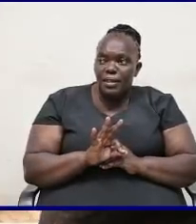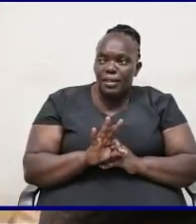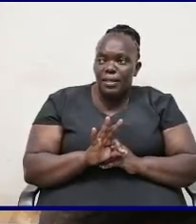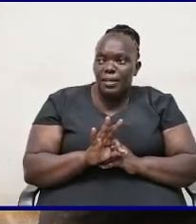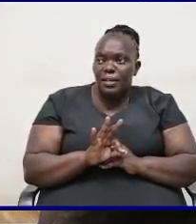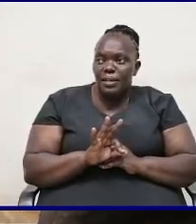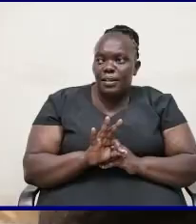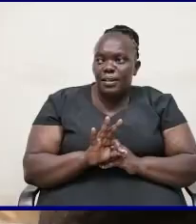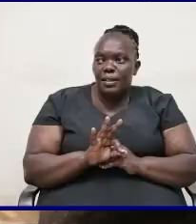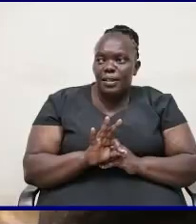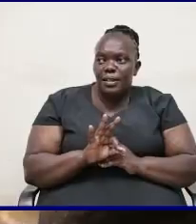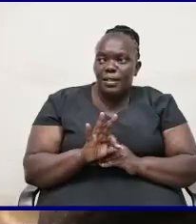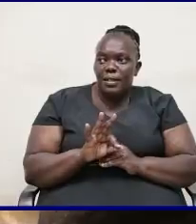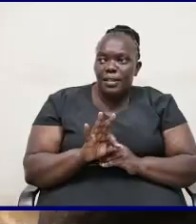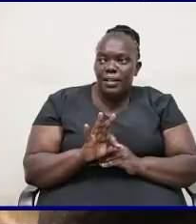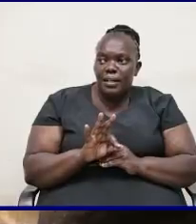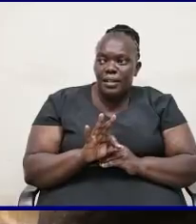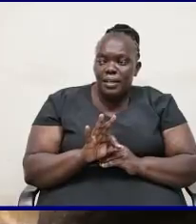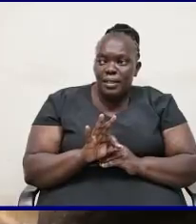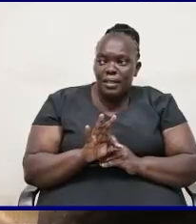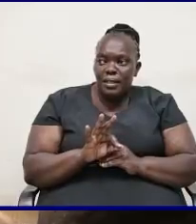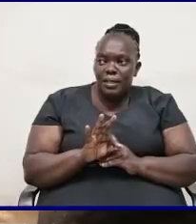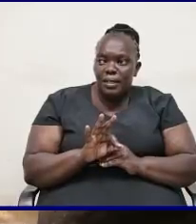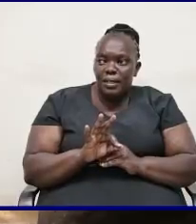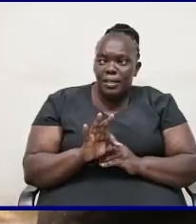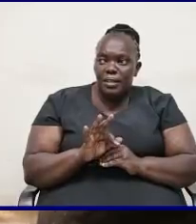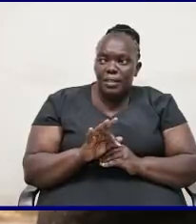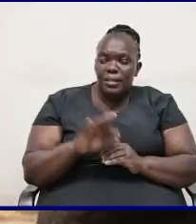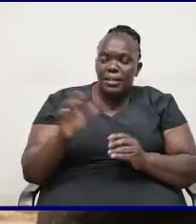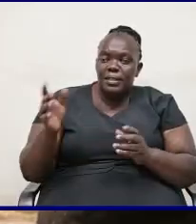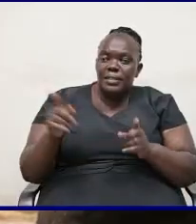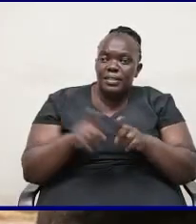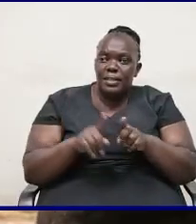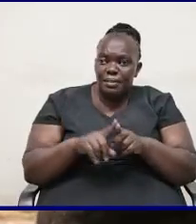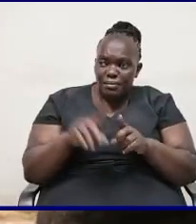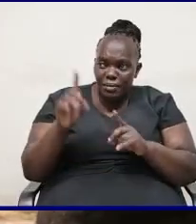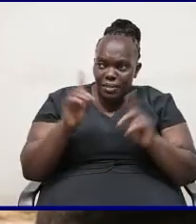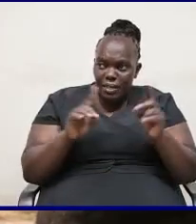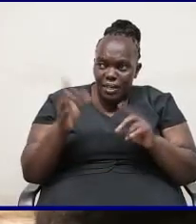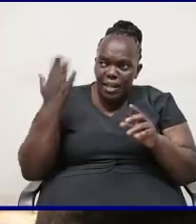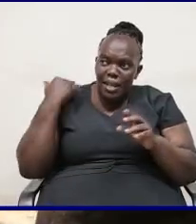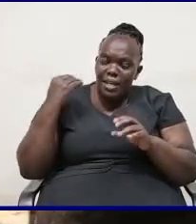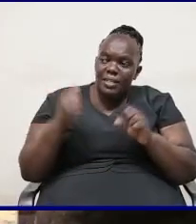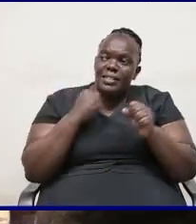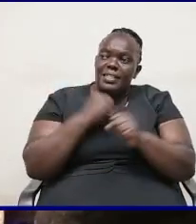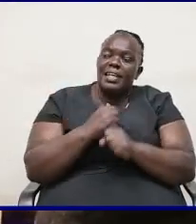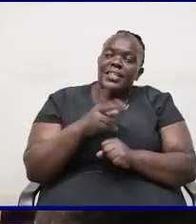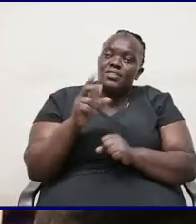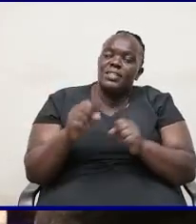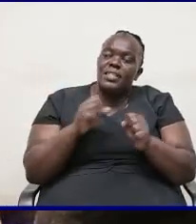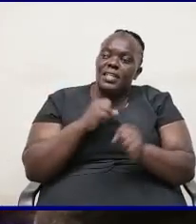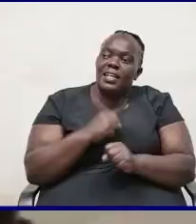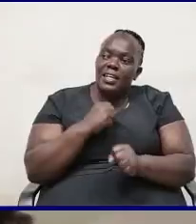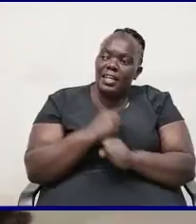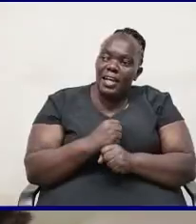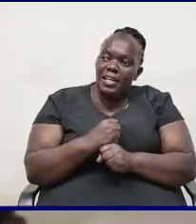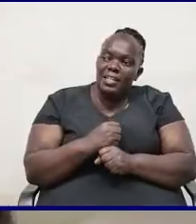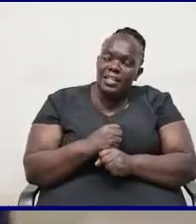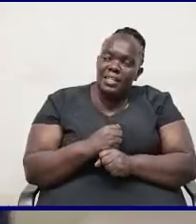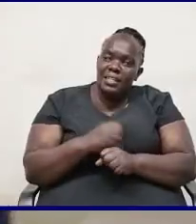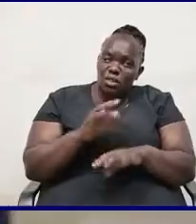bracelet here. Inafikiri inaunganisha wa Kenya. I've had mine for the last nearly 20 years, and I can see yours. Yes, madam,